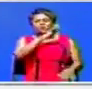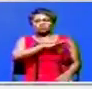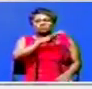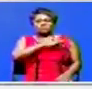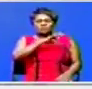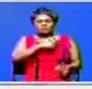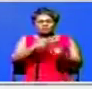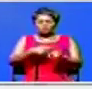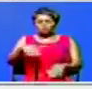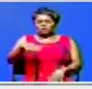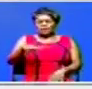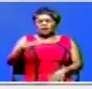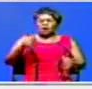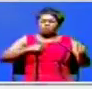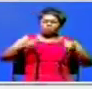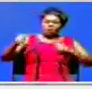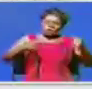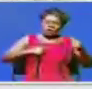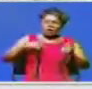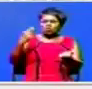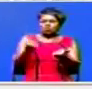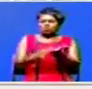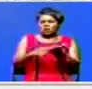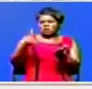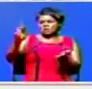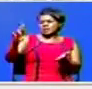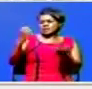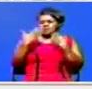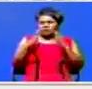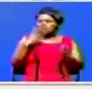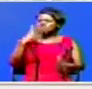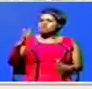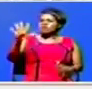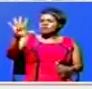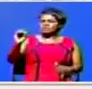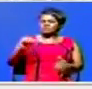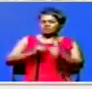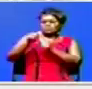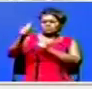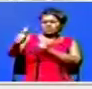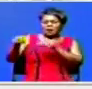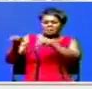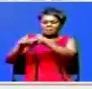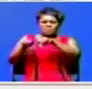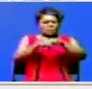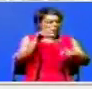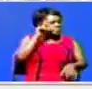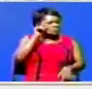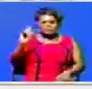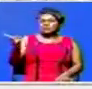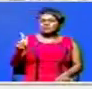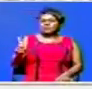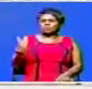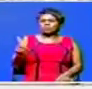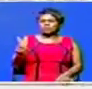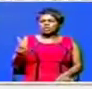of Rwanda, Uganda, and DRC. The completion of the 450-kilometer pipeline from Mombasa to Nairobi is